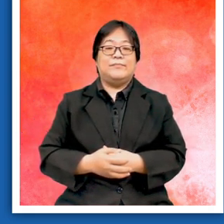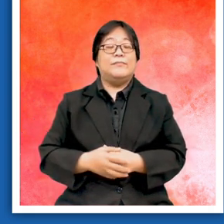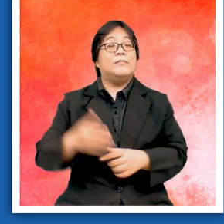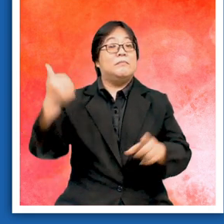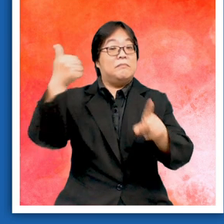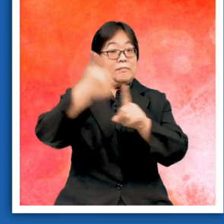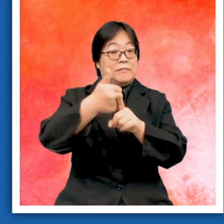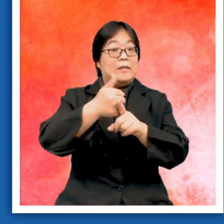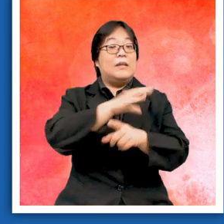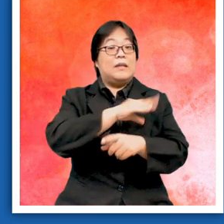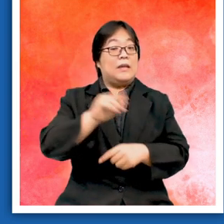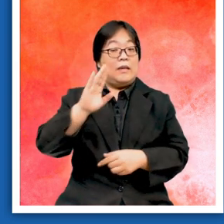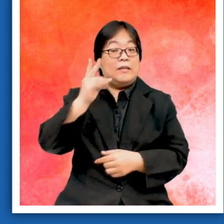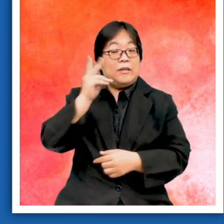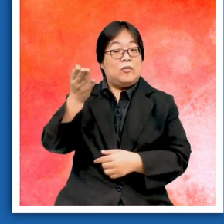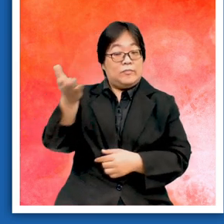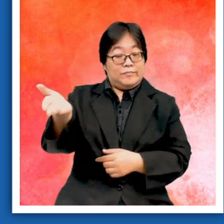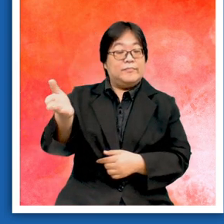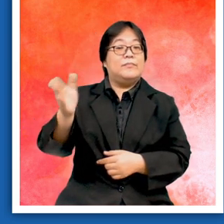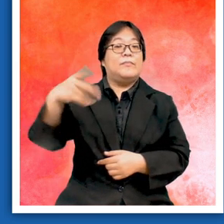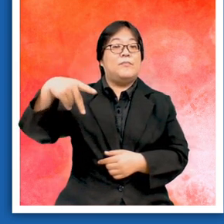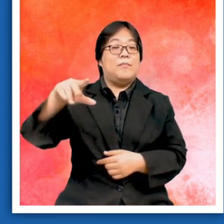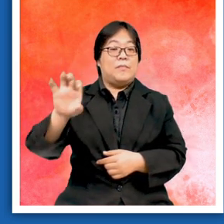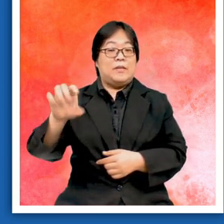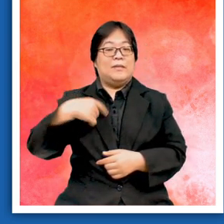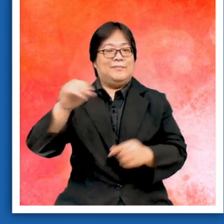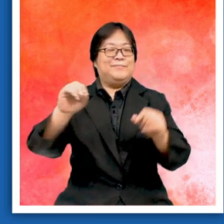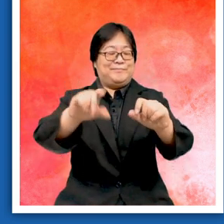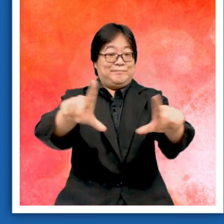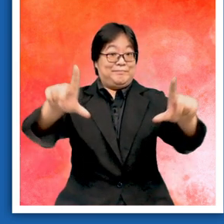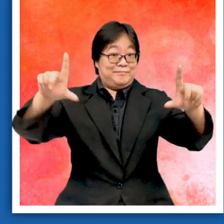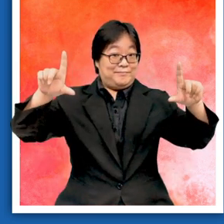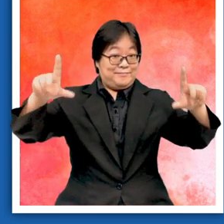then you will be seeing this page. Again, I zoom in.